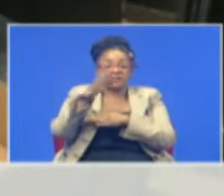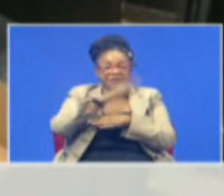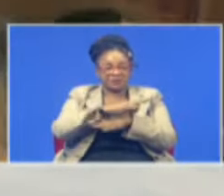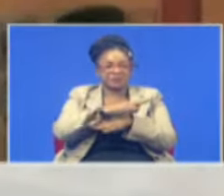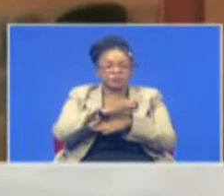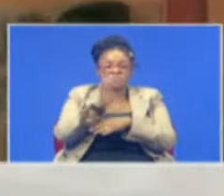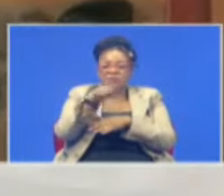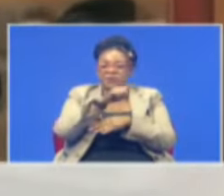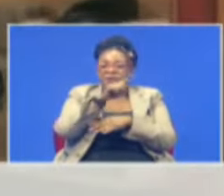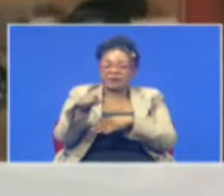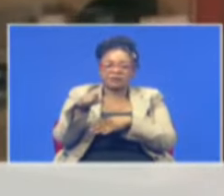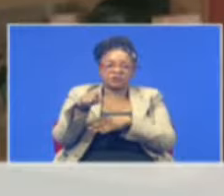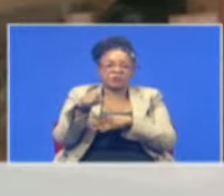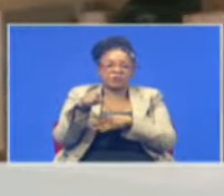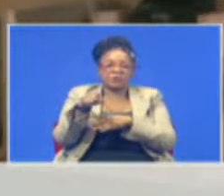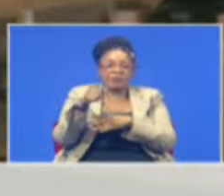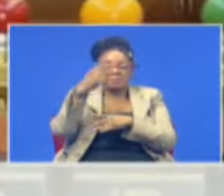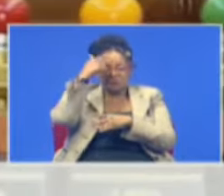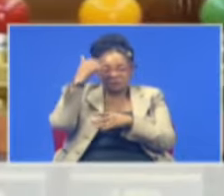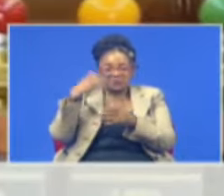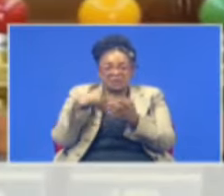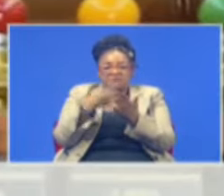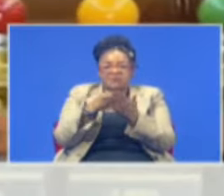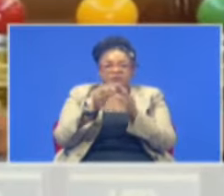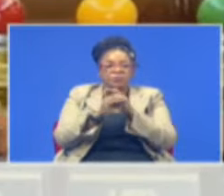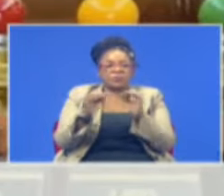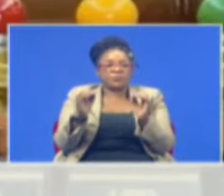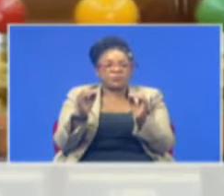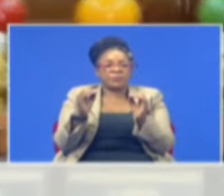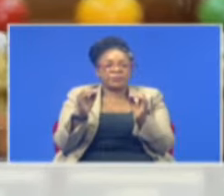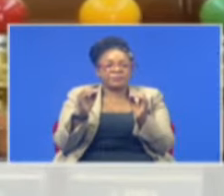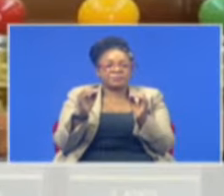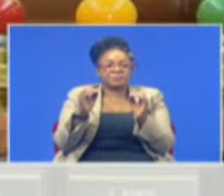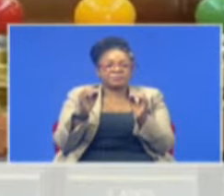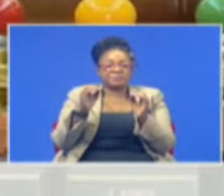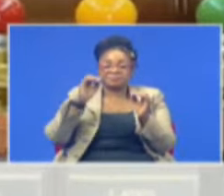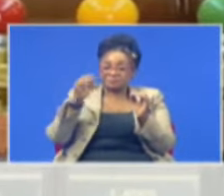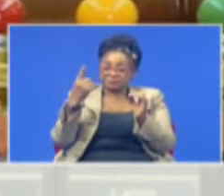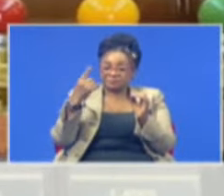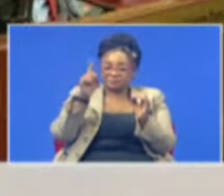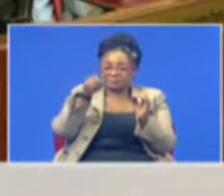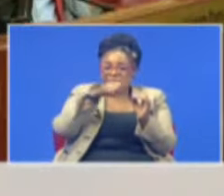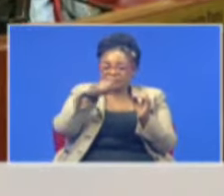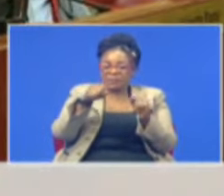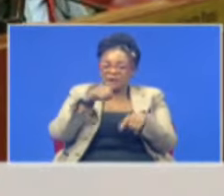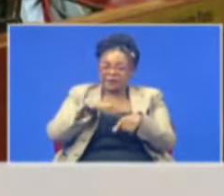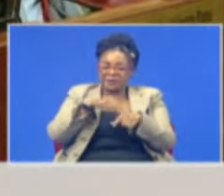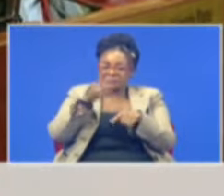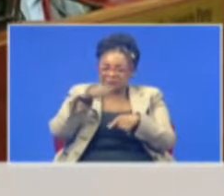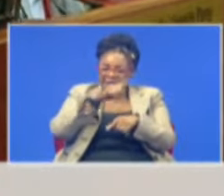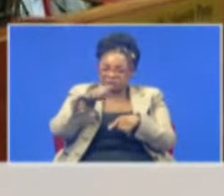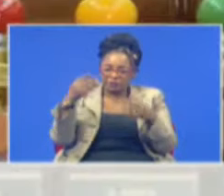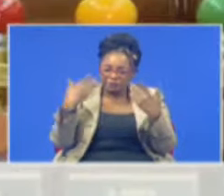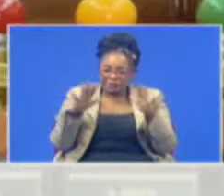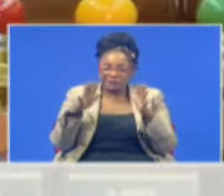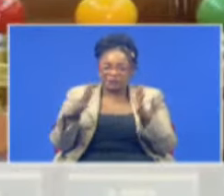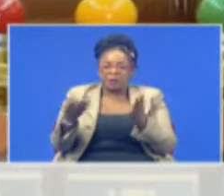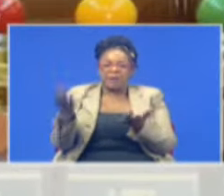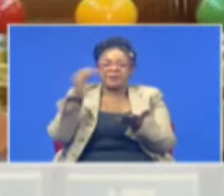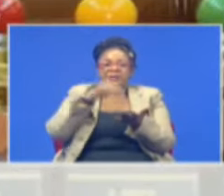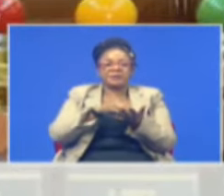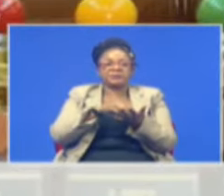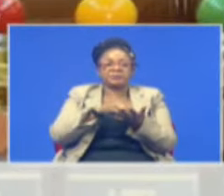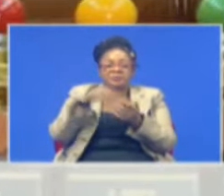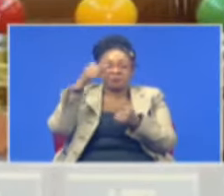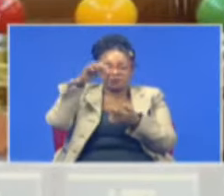cancelled for lack of funds. So first it was cancelled, and then after being cancelled, it was revived again. Was it a phone